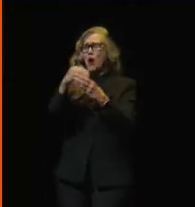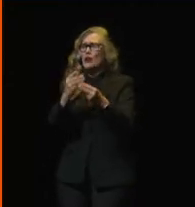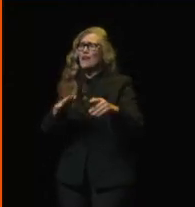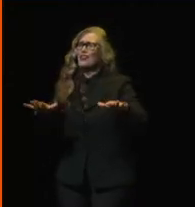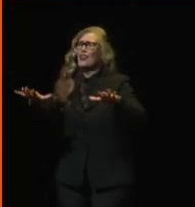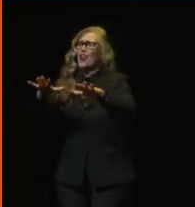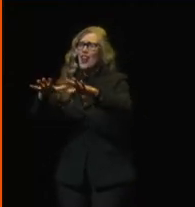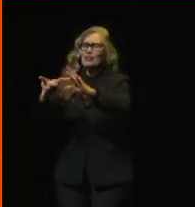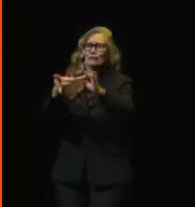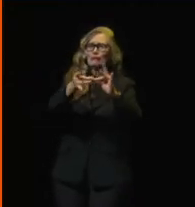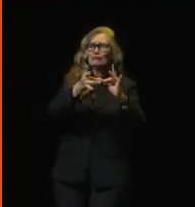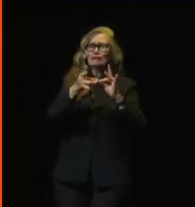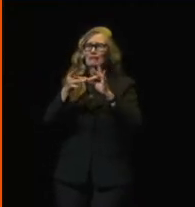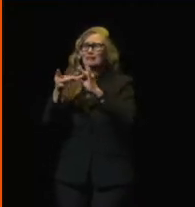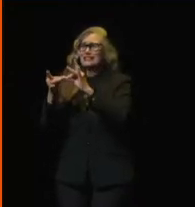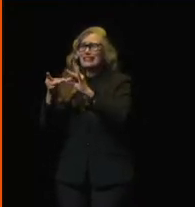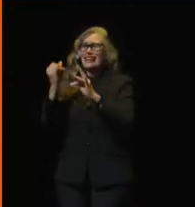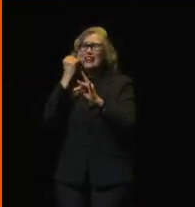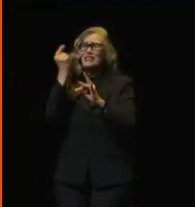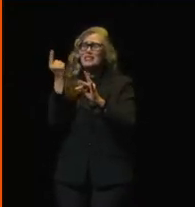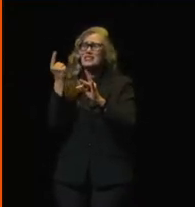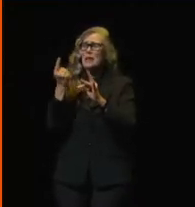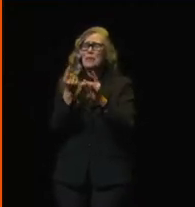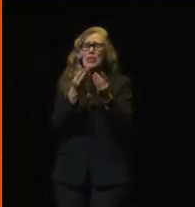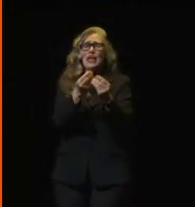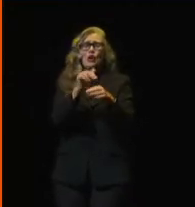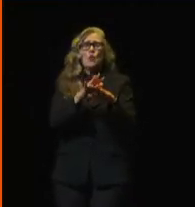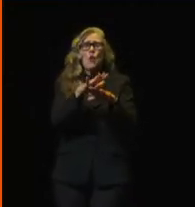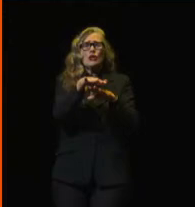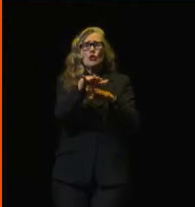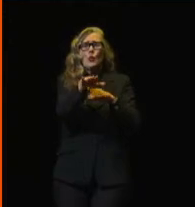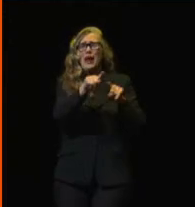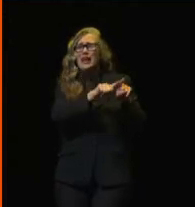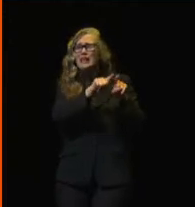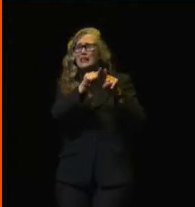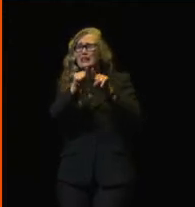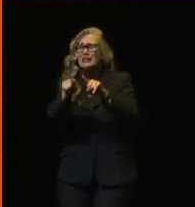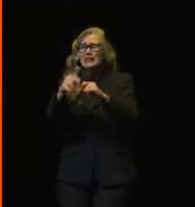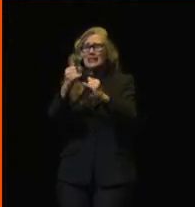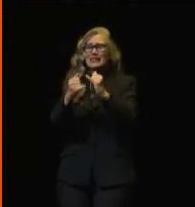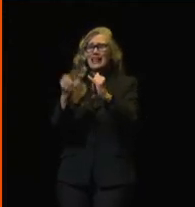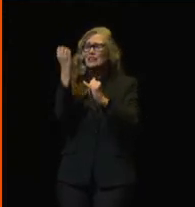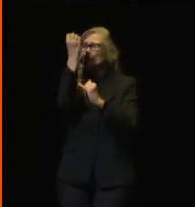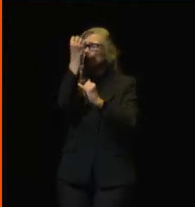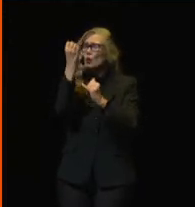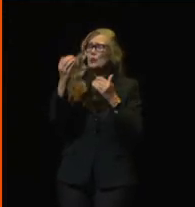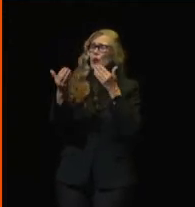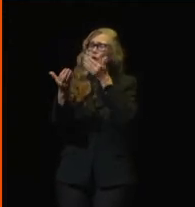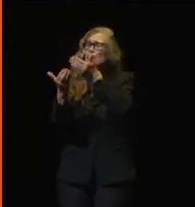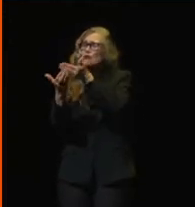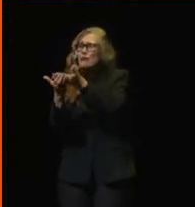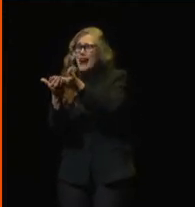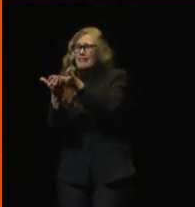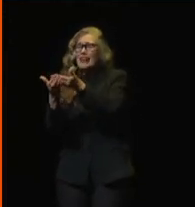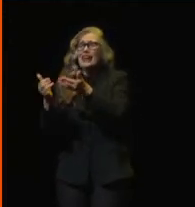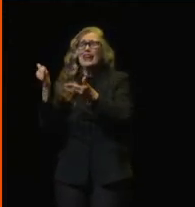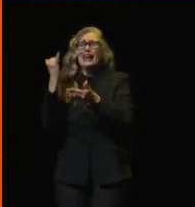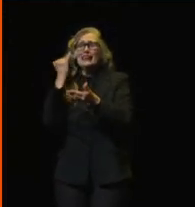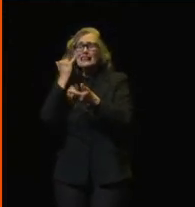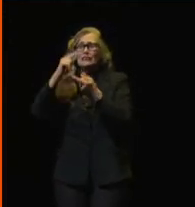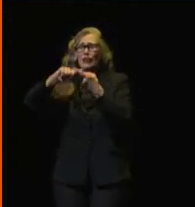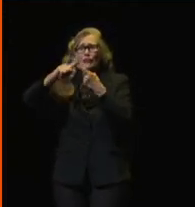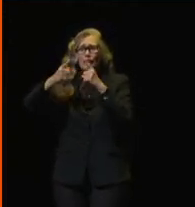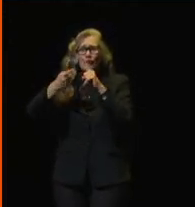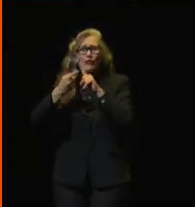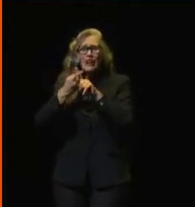If a clod be washed away by the sea, Europe is the less, as well as if a promontory were, as well as if a manor of thy friends or